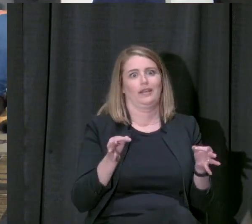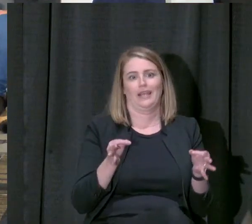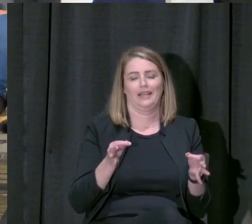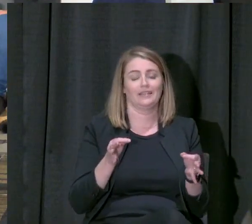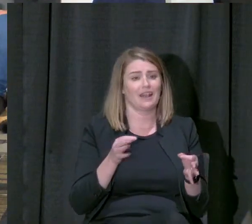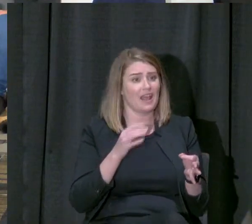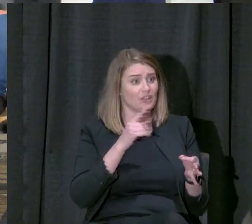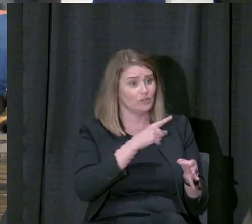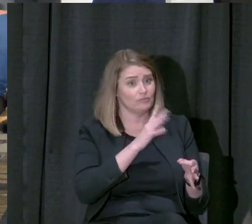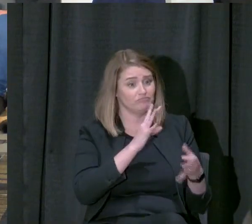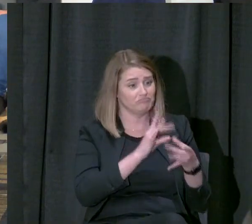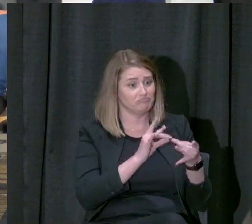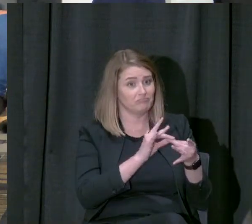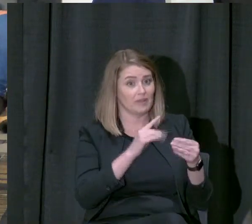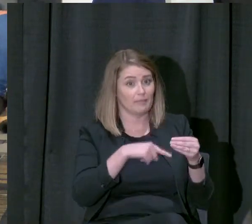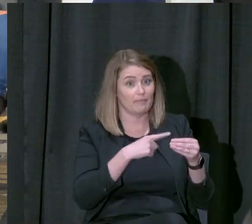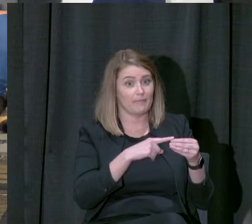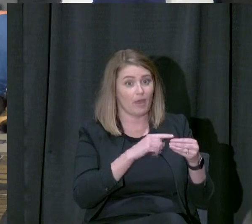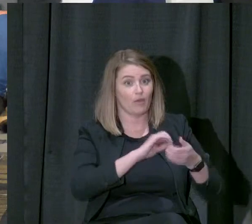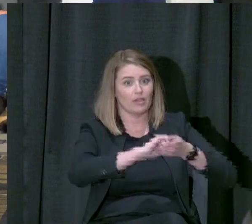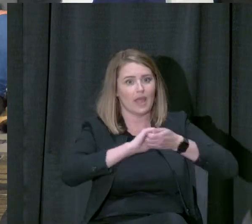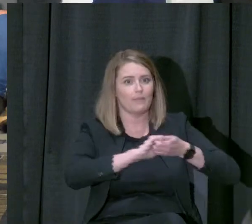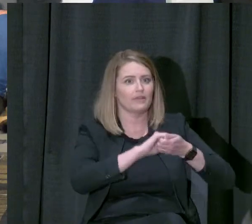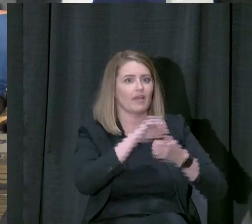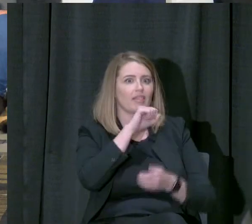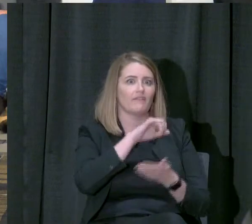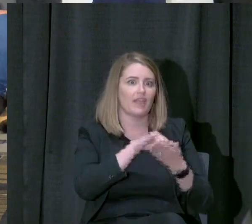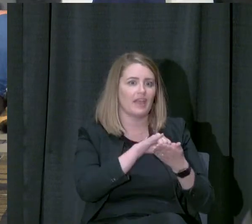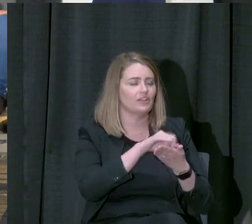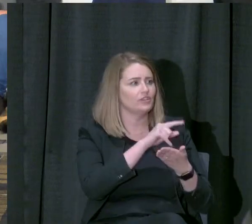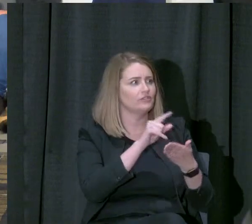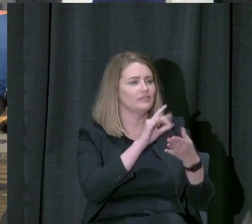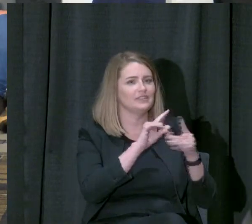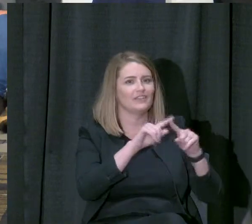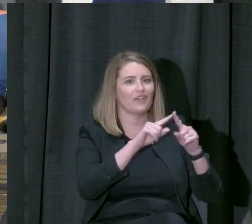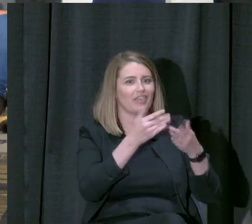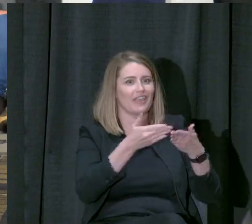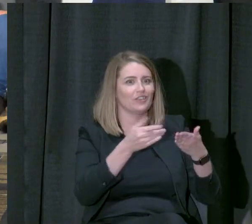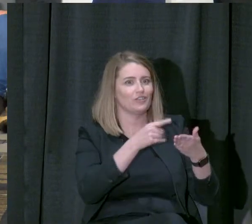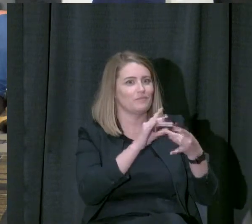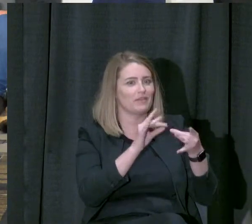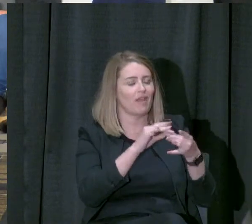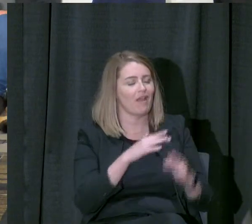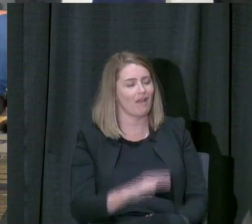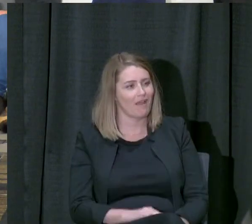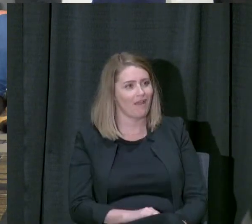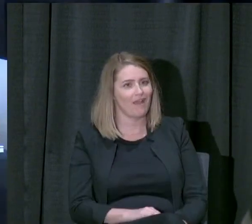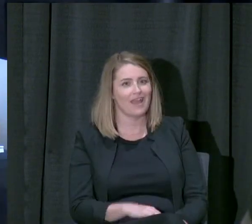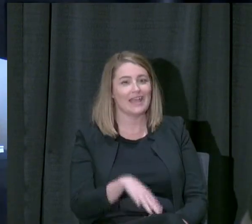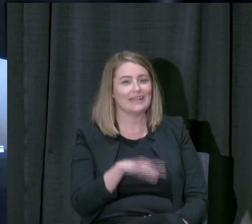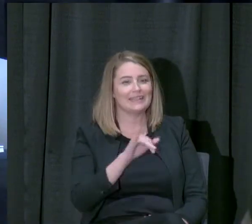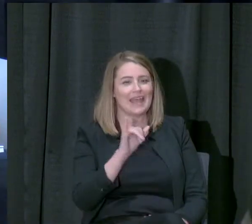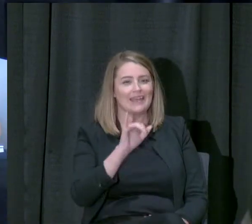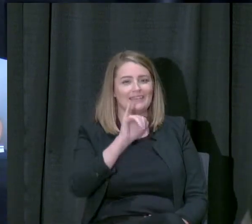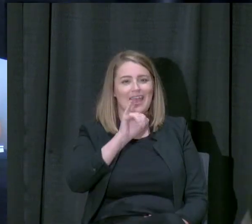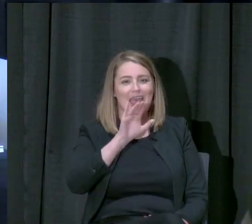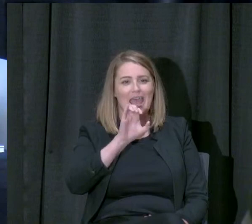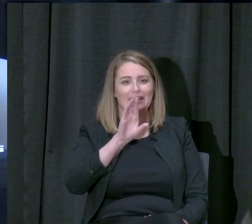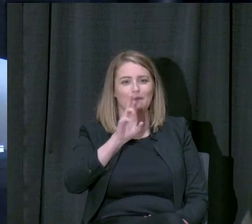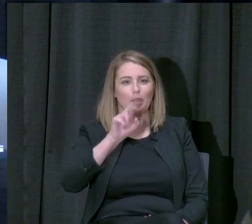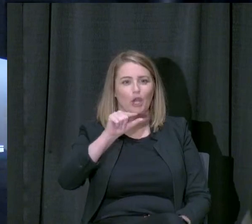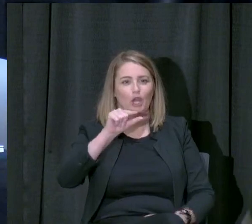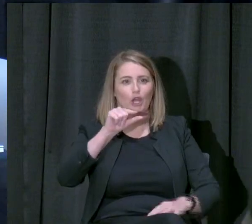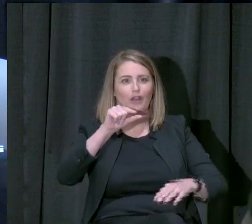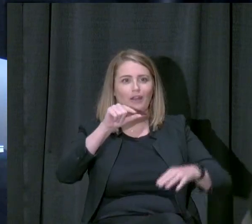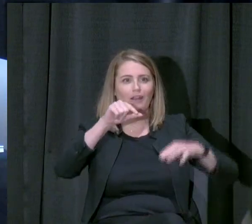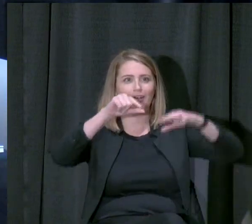those, the features that all of you have been mentioning are just, just the tip of the iceberg. There's so many things